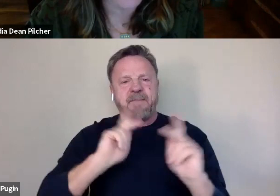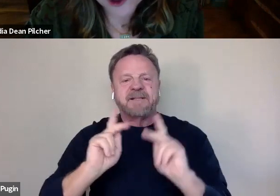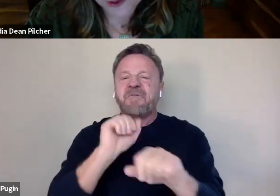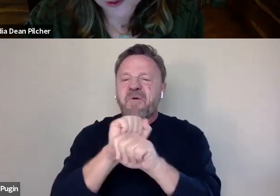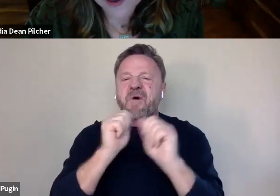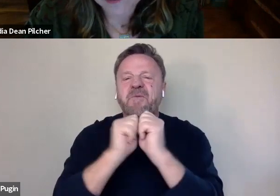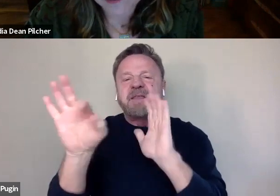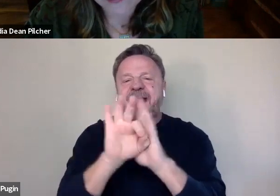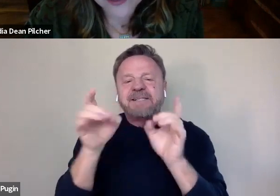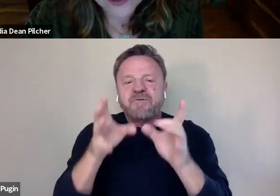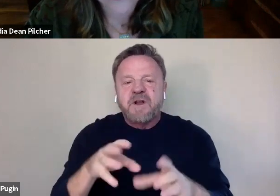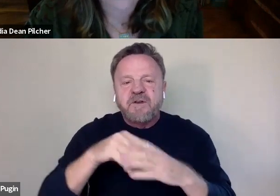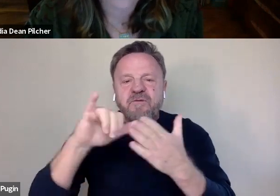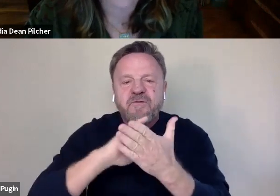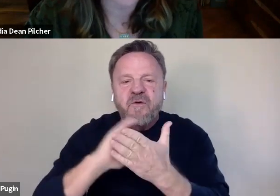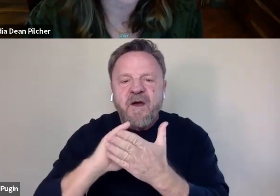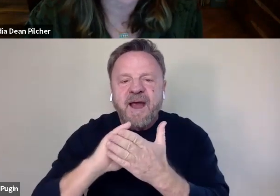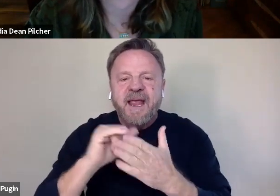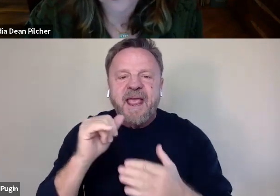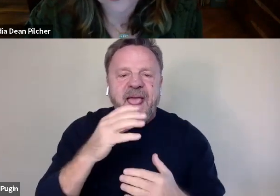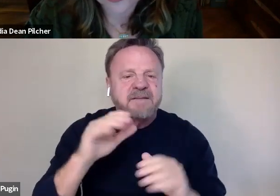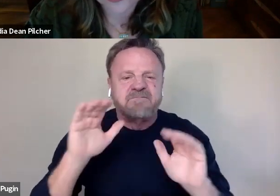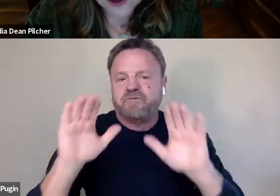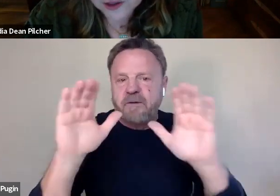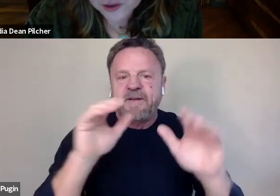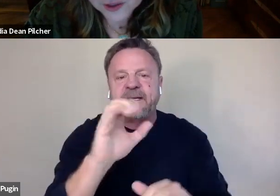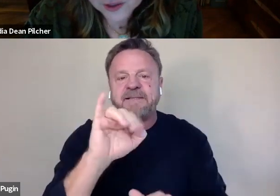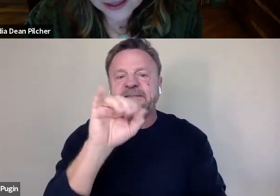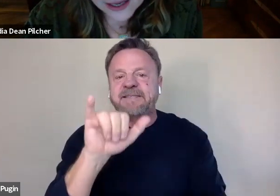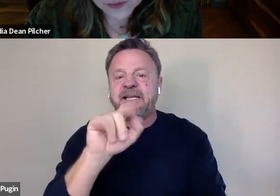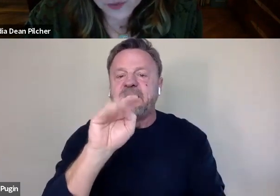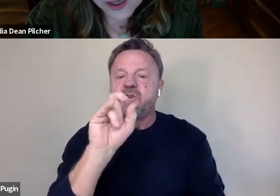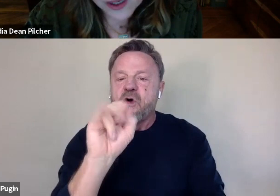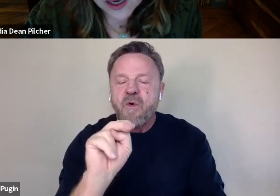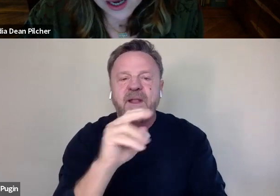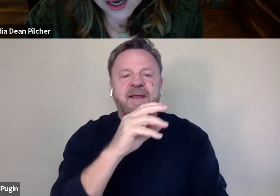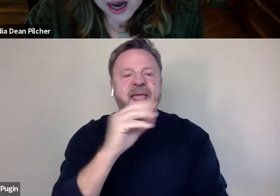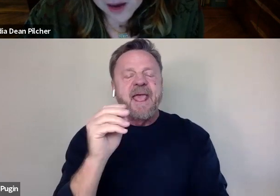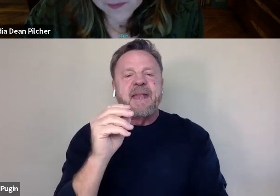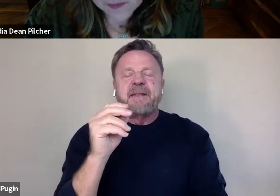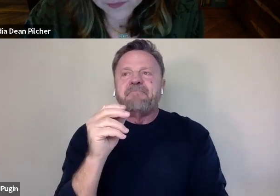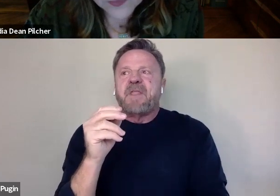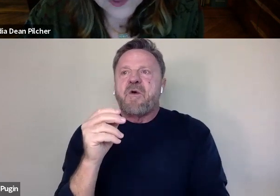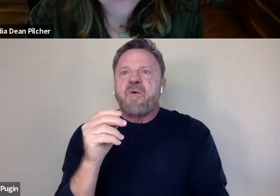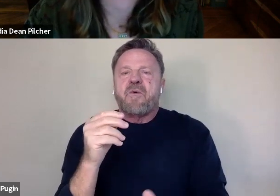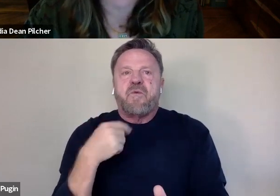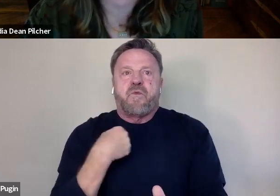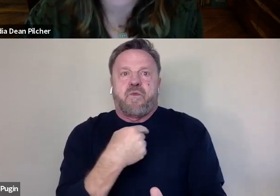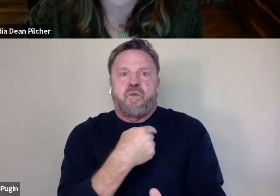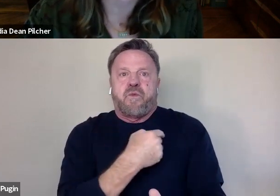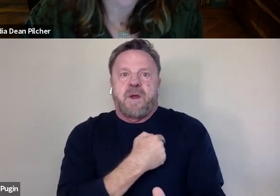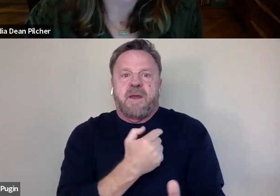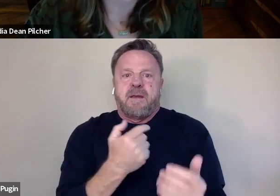in New York, who is terrific, Cindy Tolan, and her associate, and we had